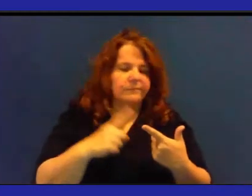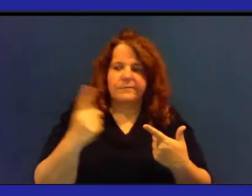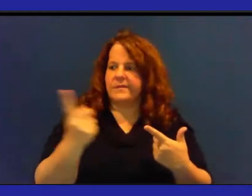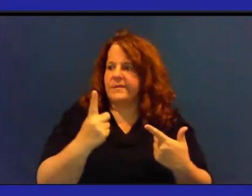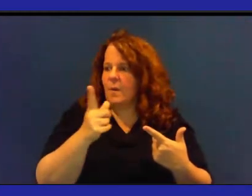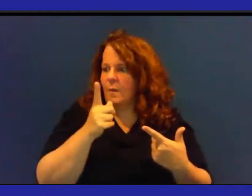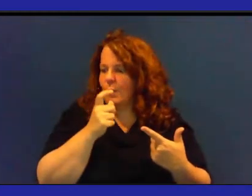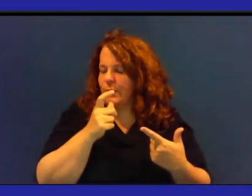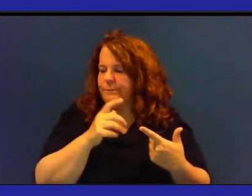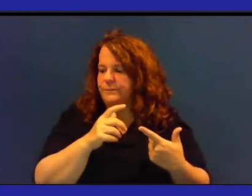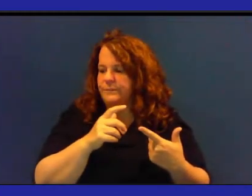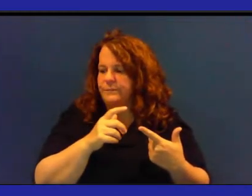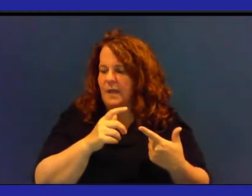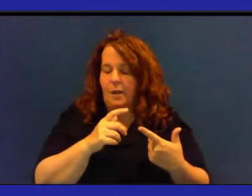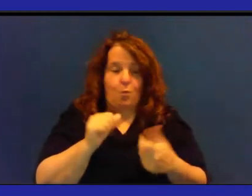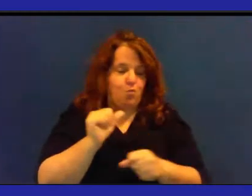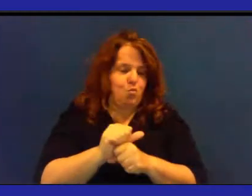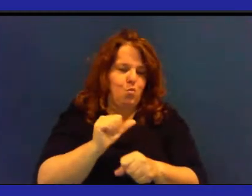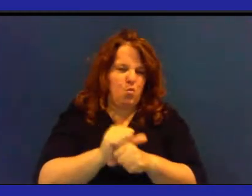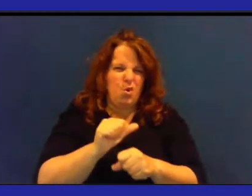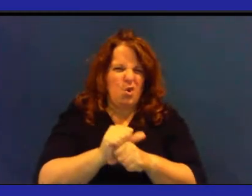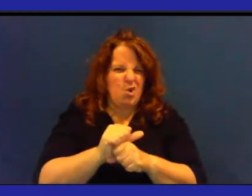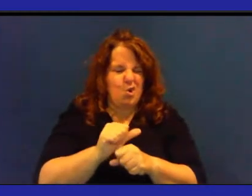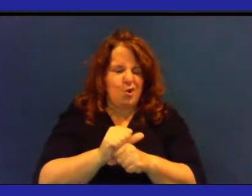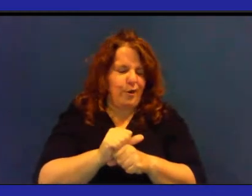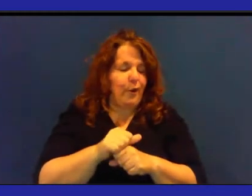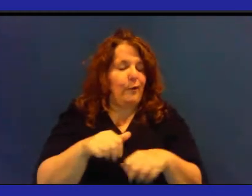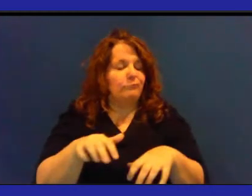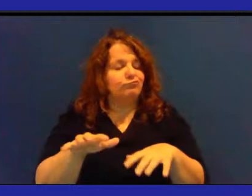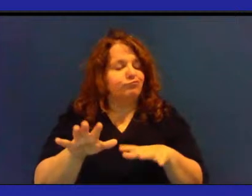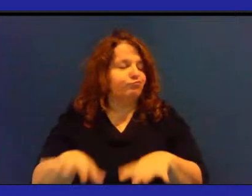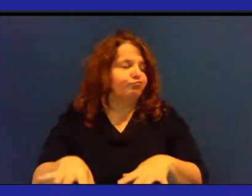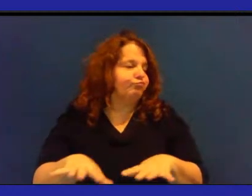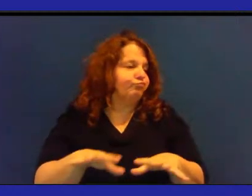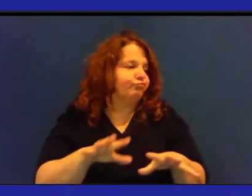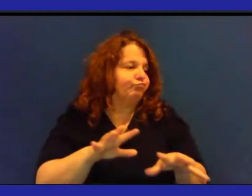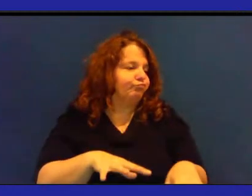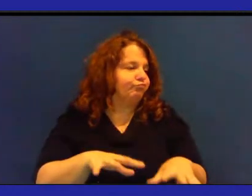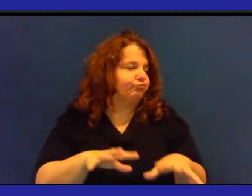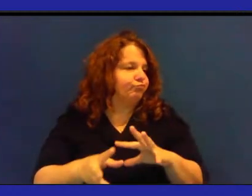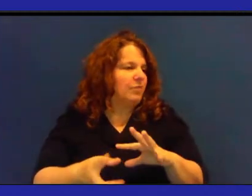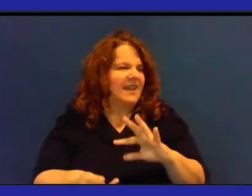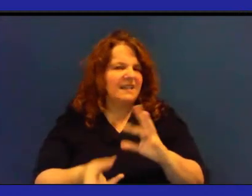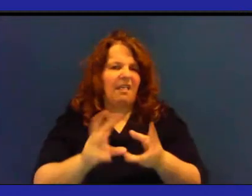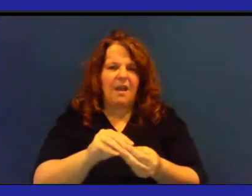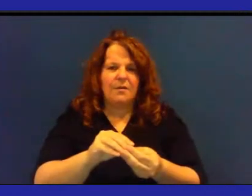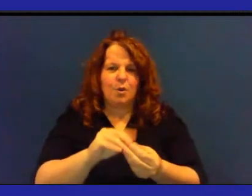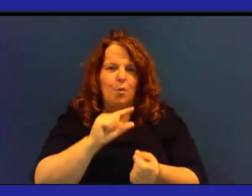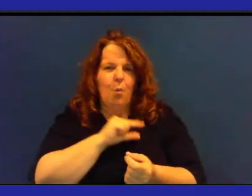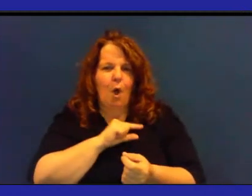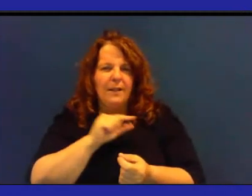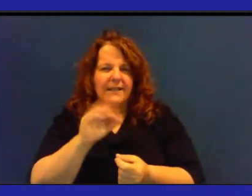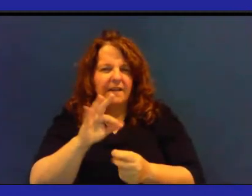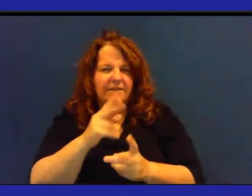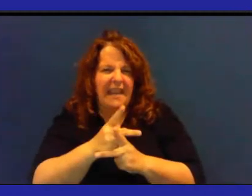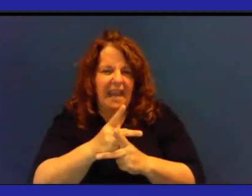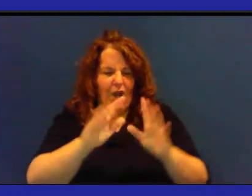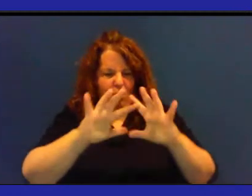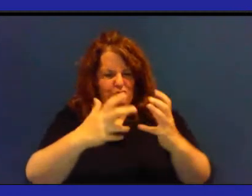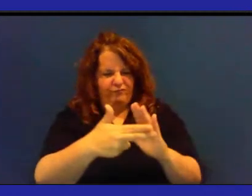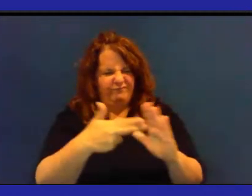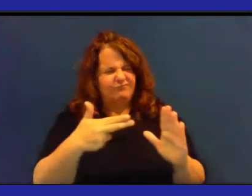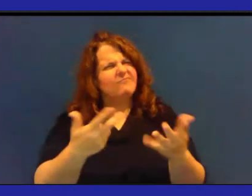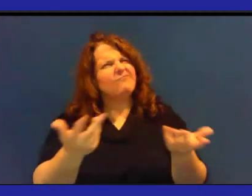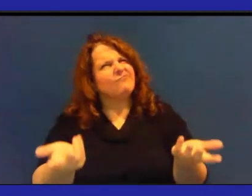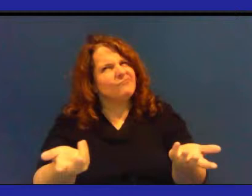doing poor work, gets lumped into the quality of care metric. And I know that